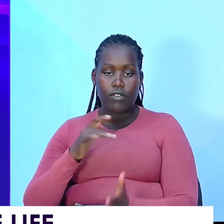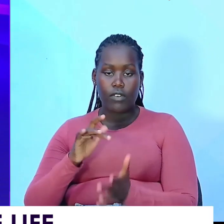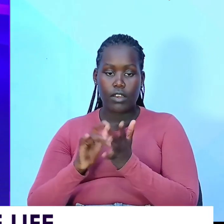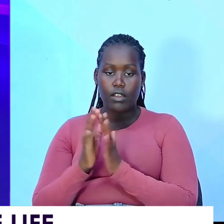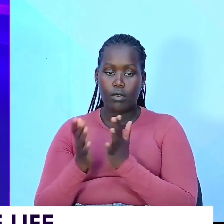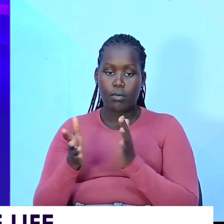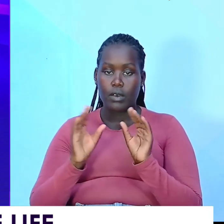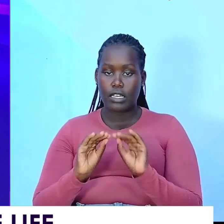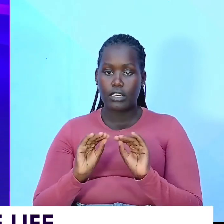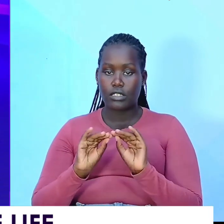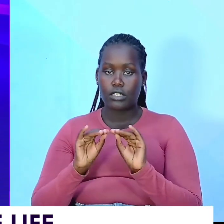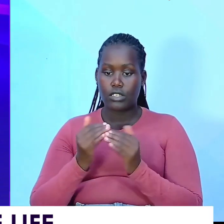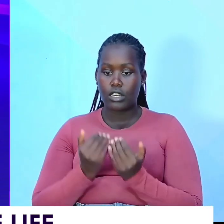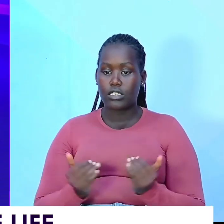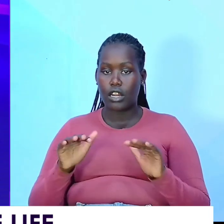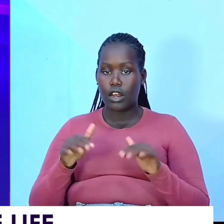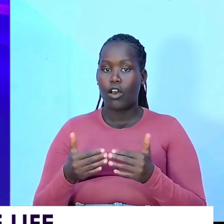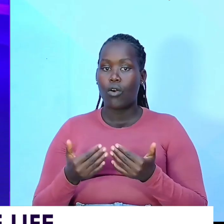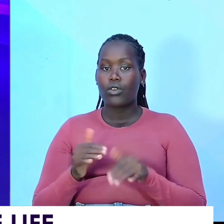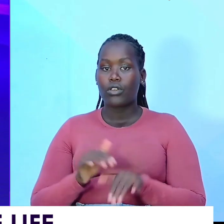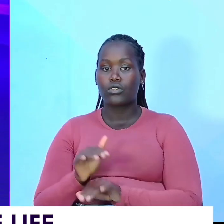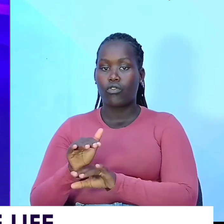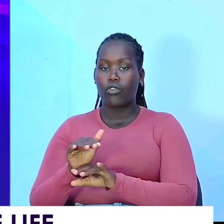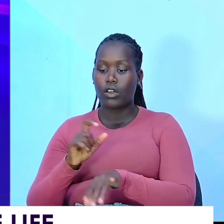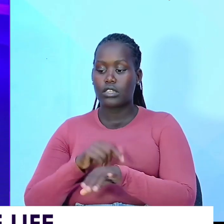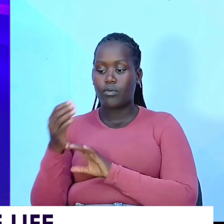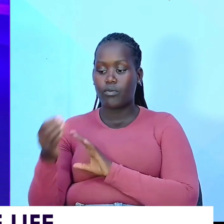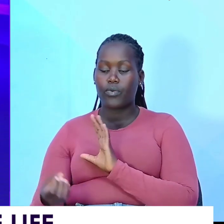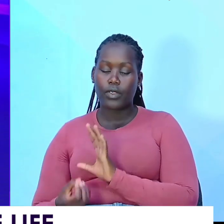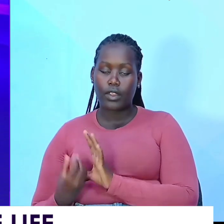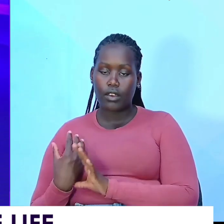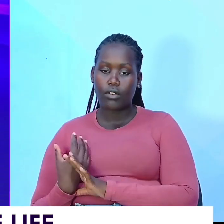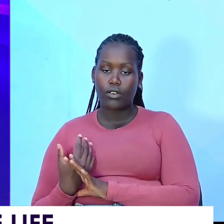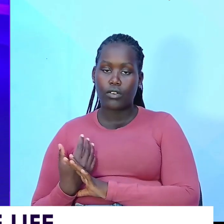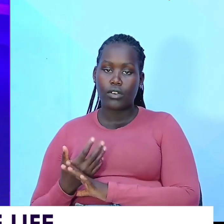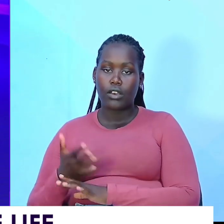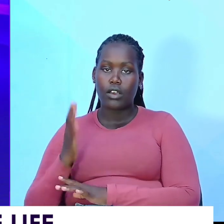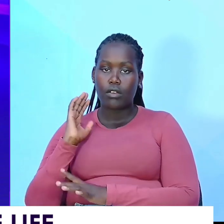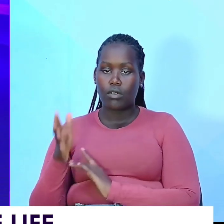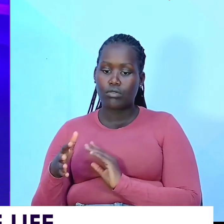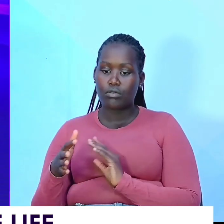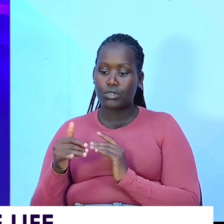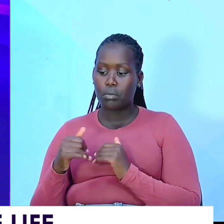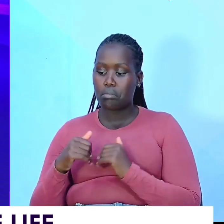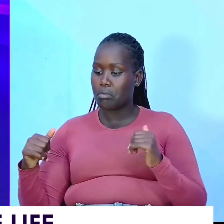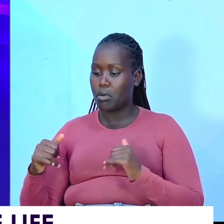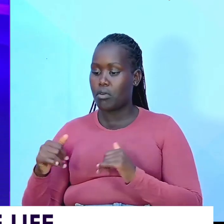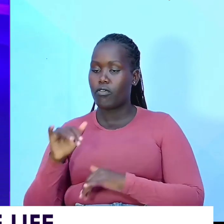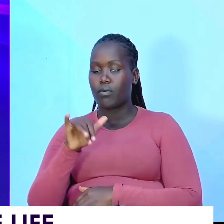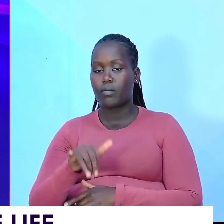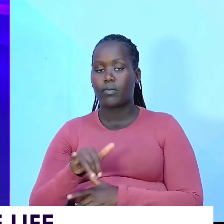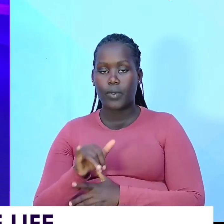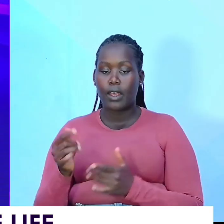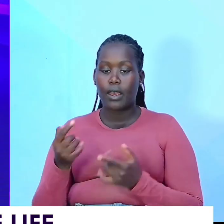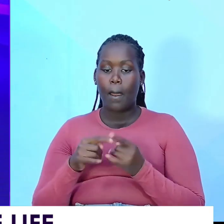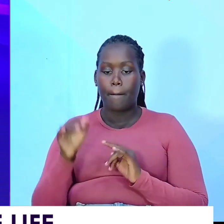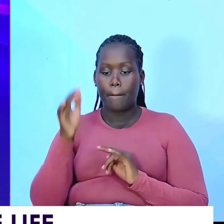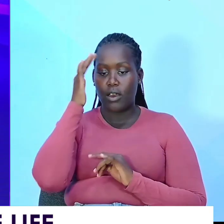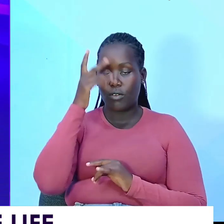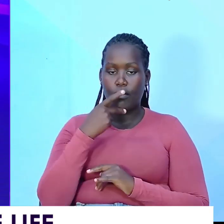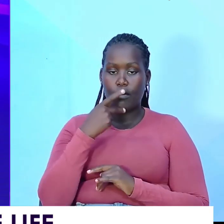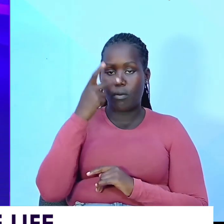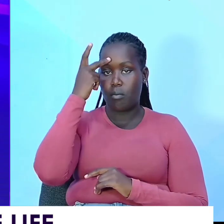way that they should follow, and when they grow up, they will not divert from it. But we know parents, I'm